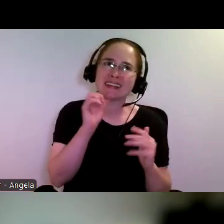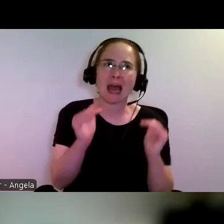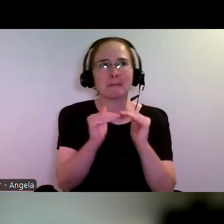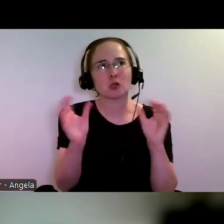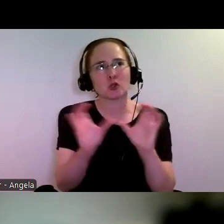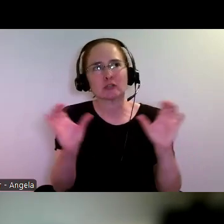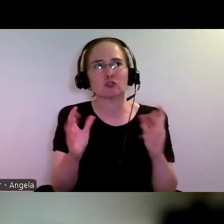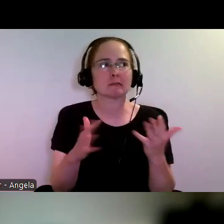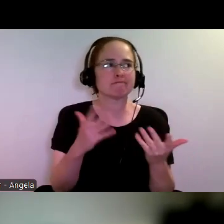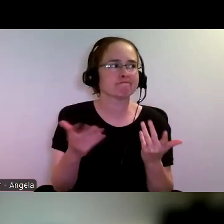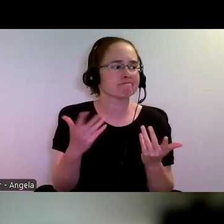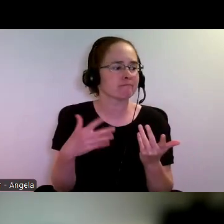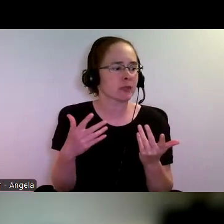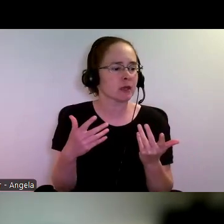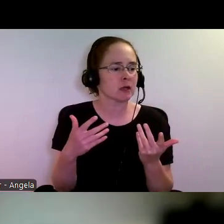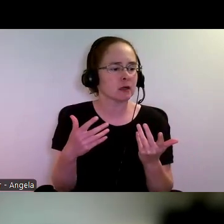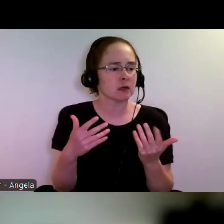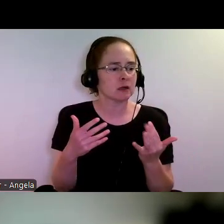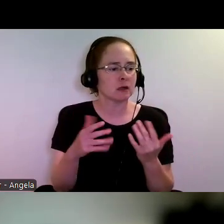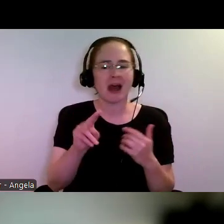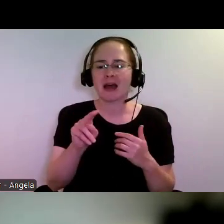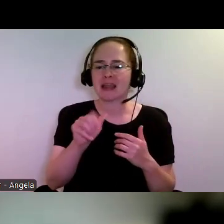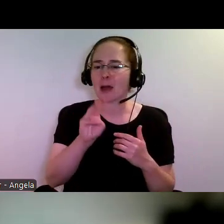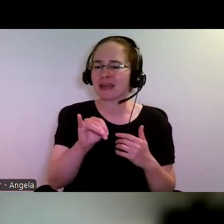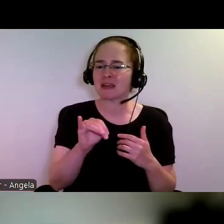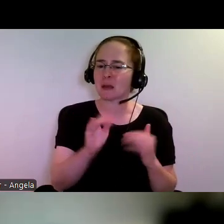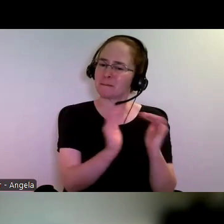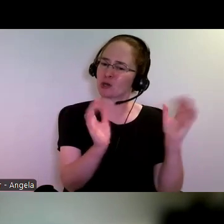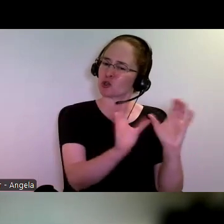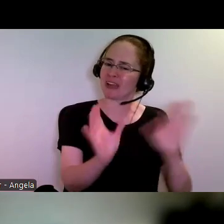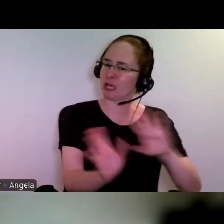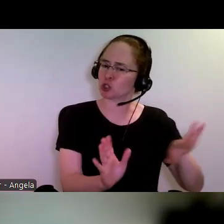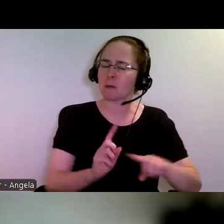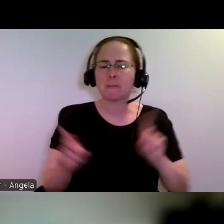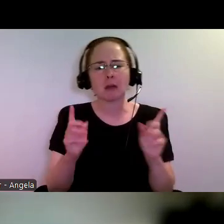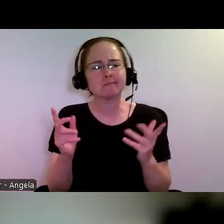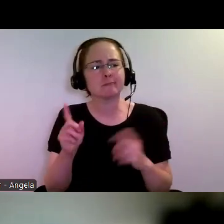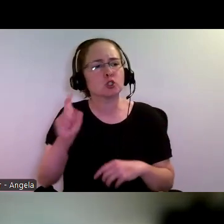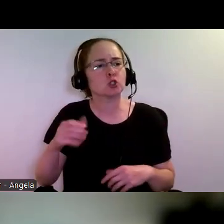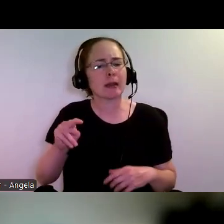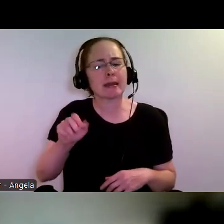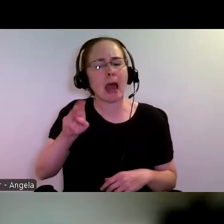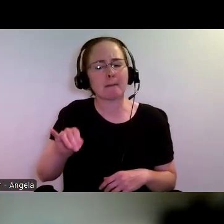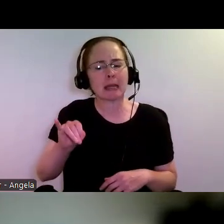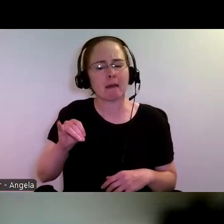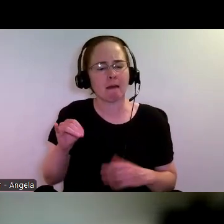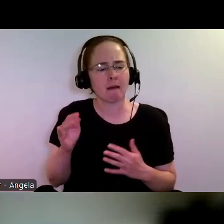credential or not a NAMI peer certification, but rather should NAMI have some sort of